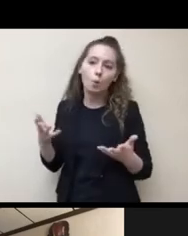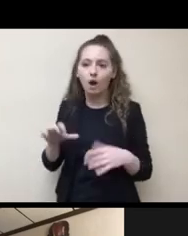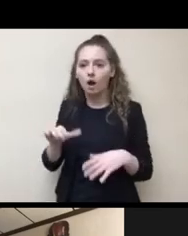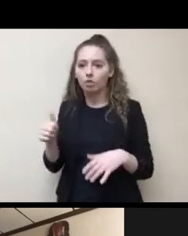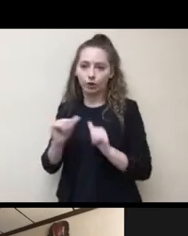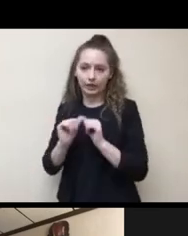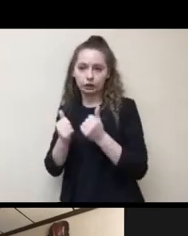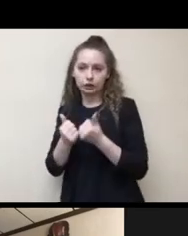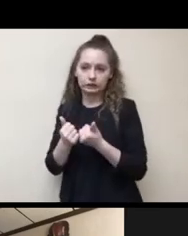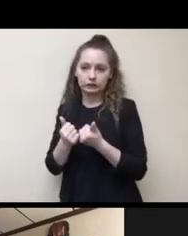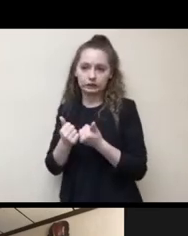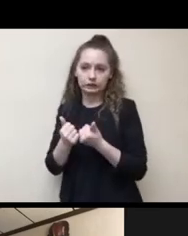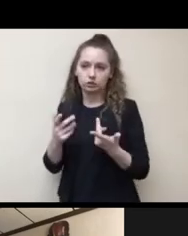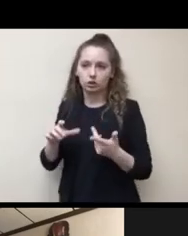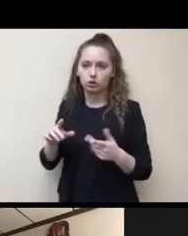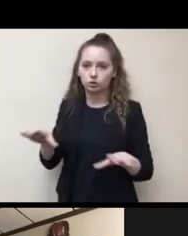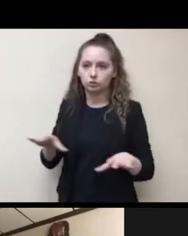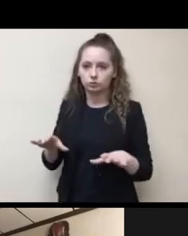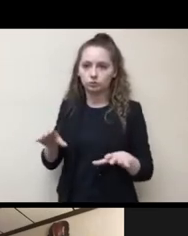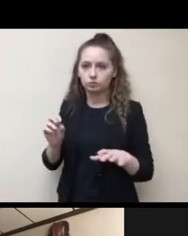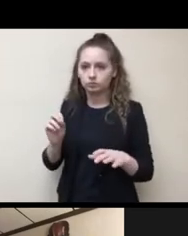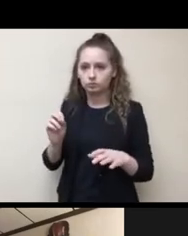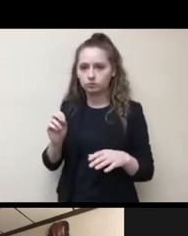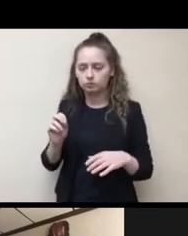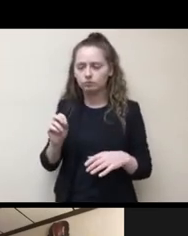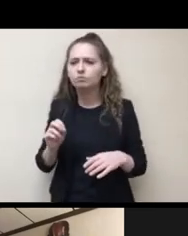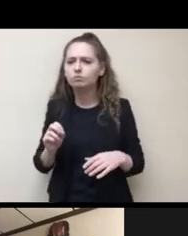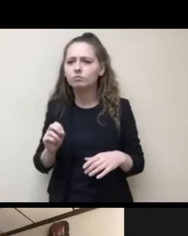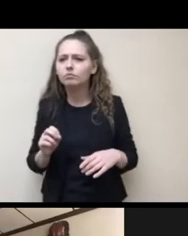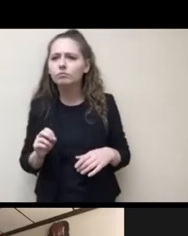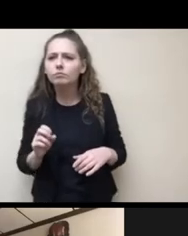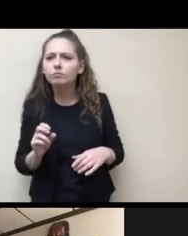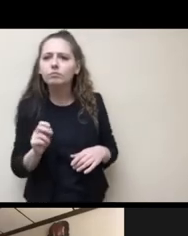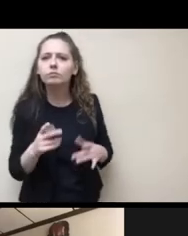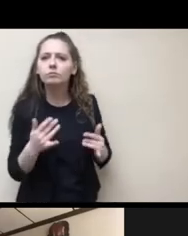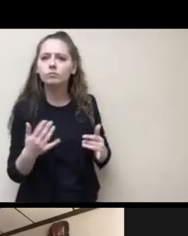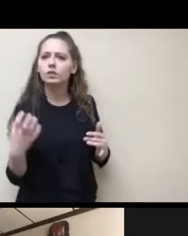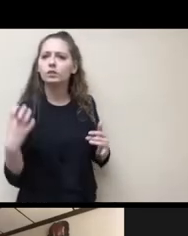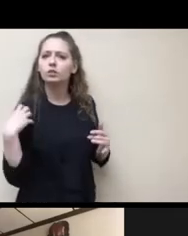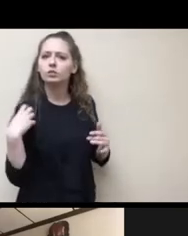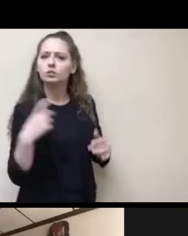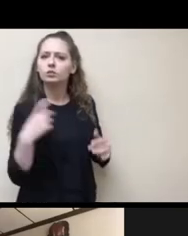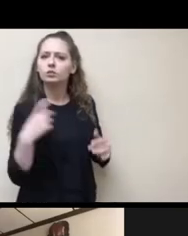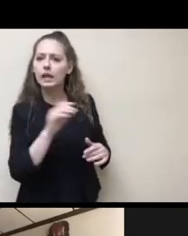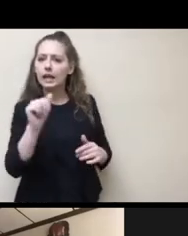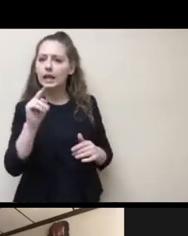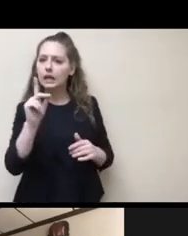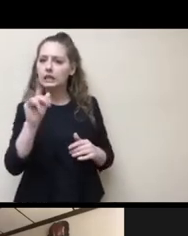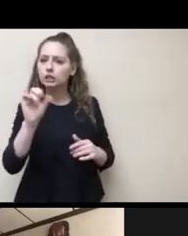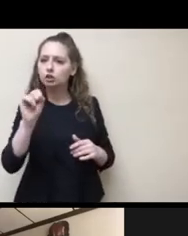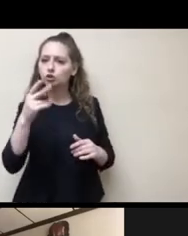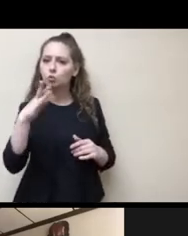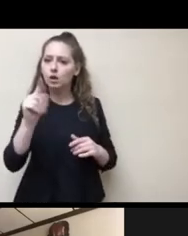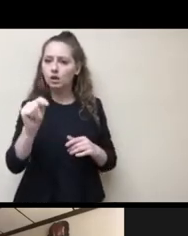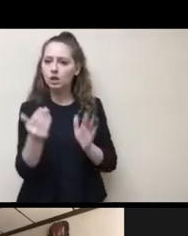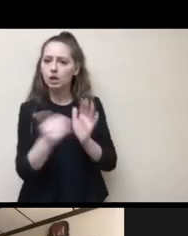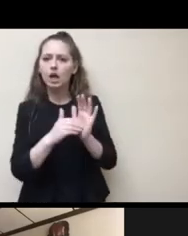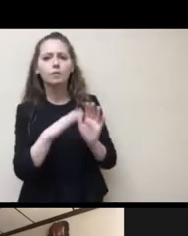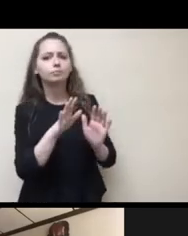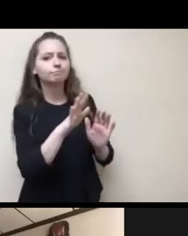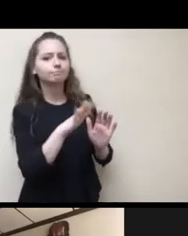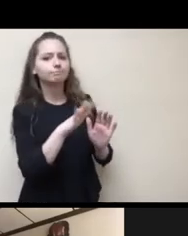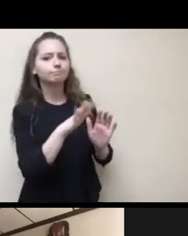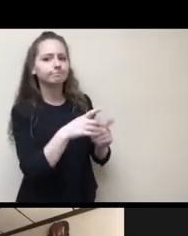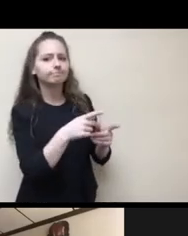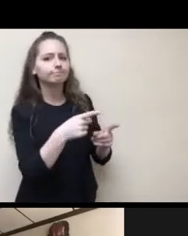thank you, Mark. I'm gonna go to my assistant chief of police, Andy Short again. Andy, in addition to, you're hearing a